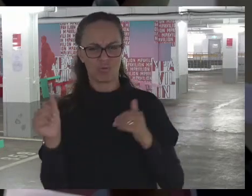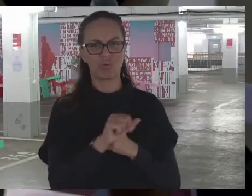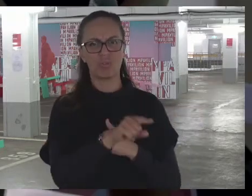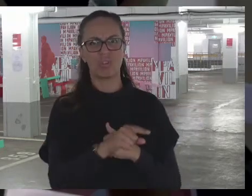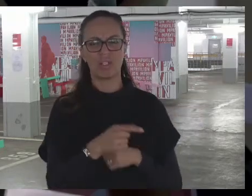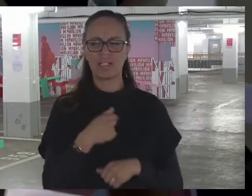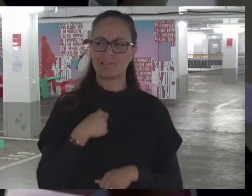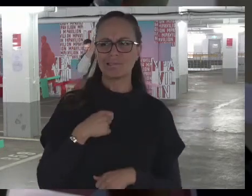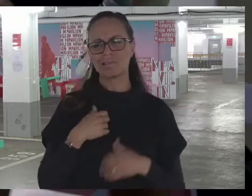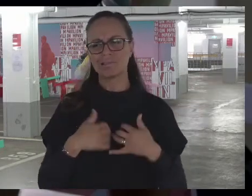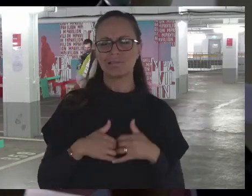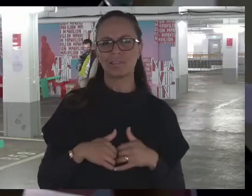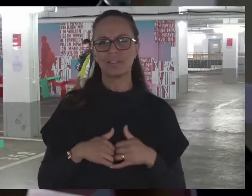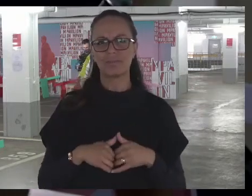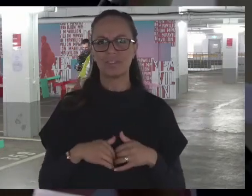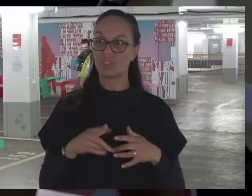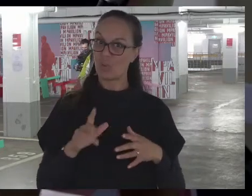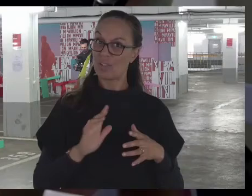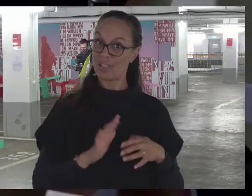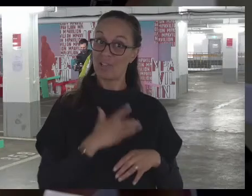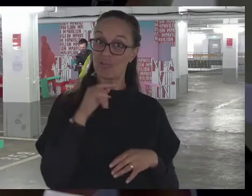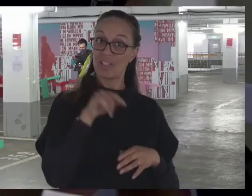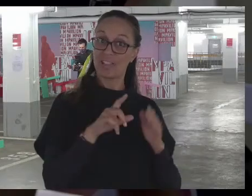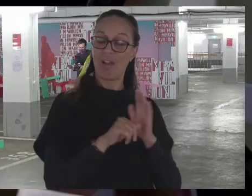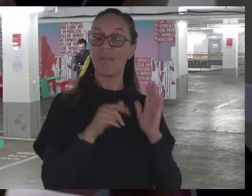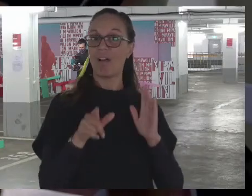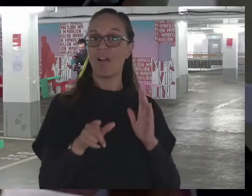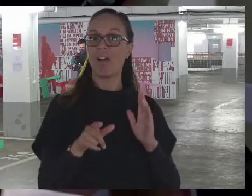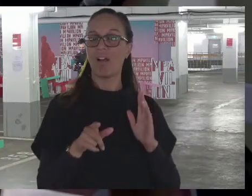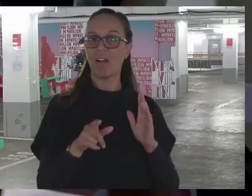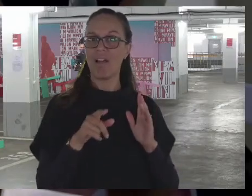photography and what the possibilities of their combination could be,